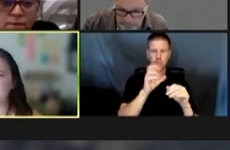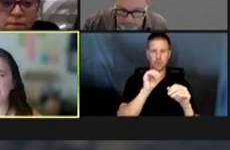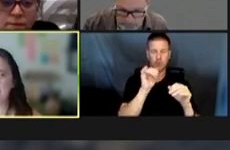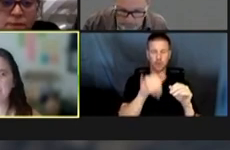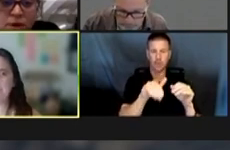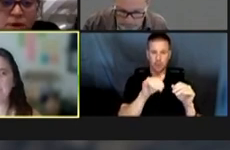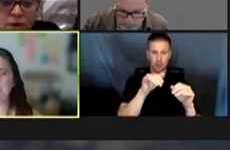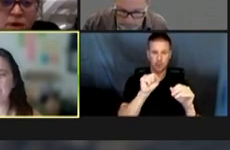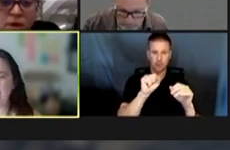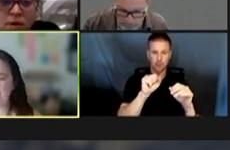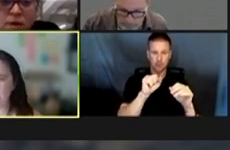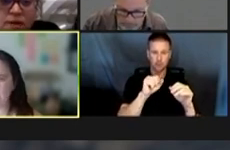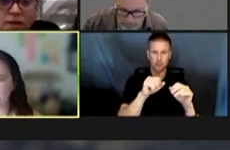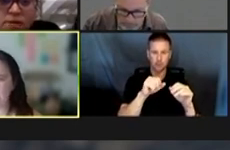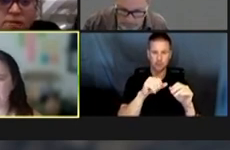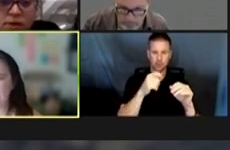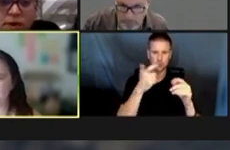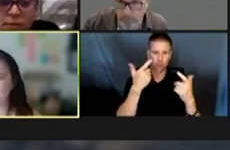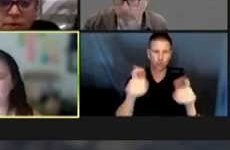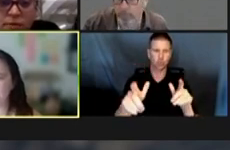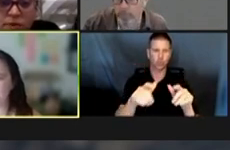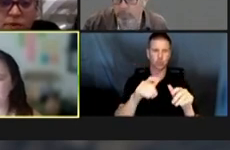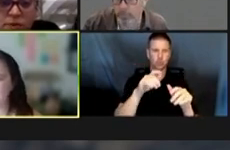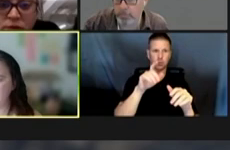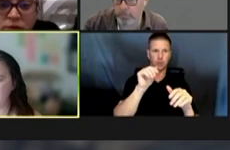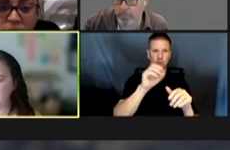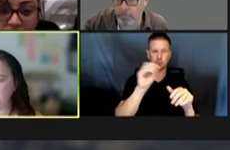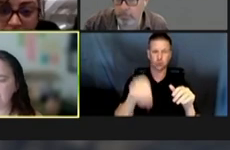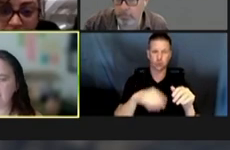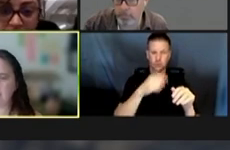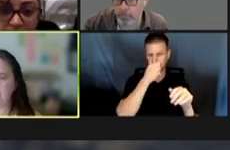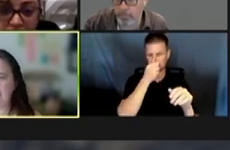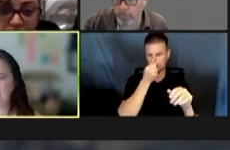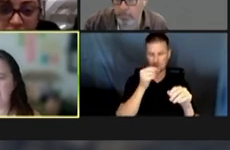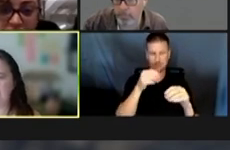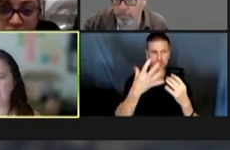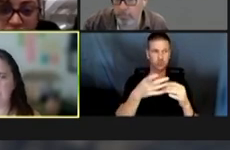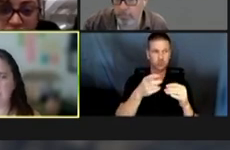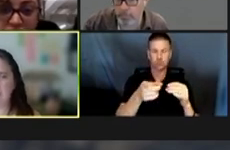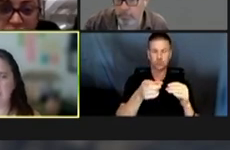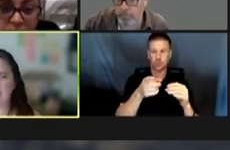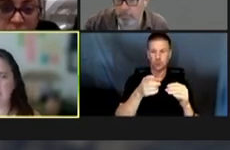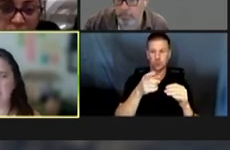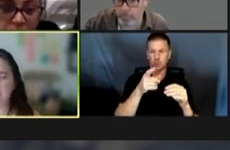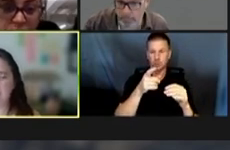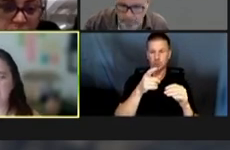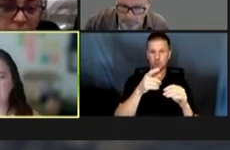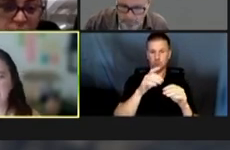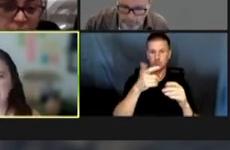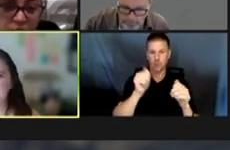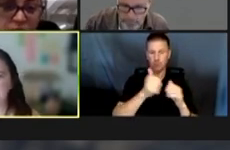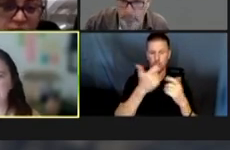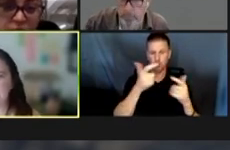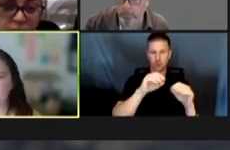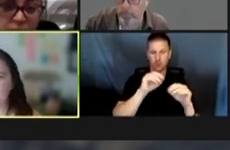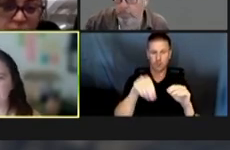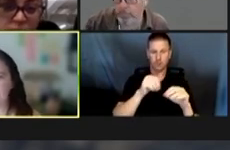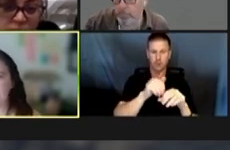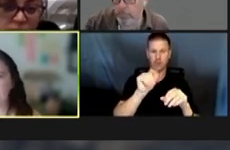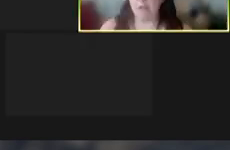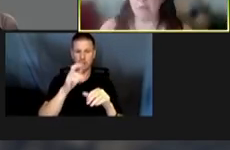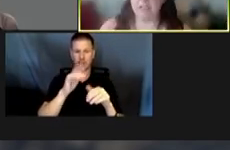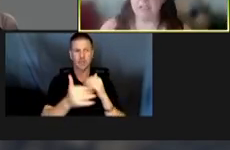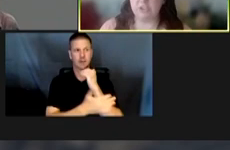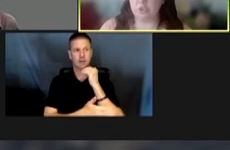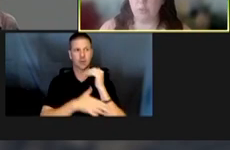is massive as a percentage. And to give you the context for how massive that percentage is, in Allegheny County,